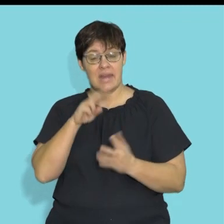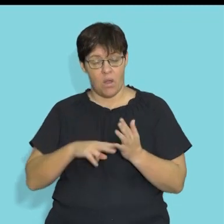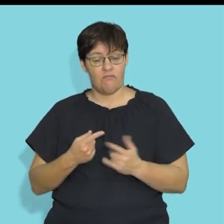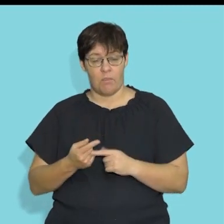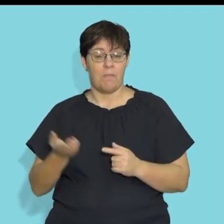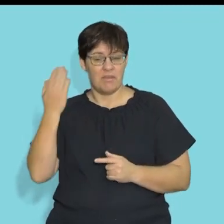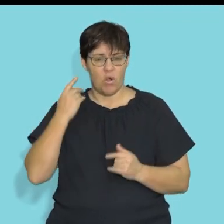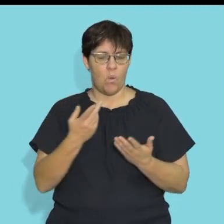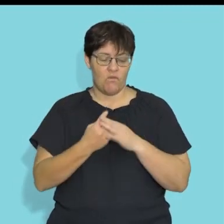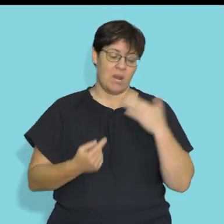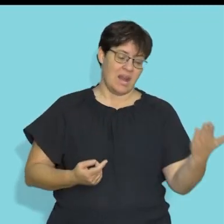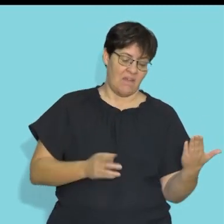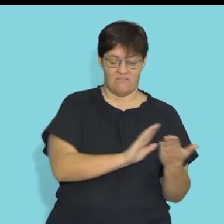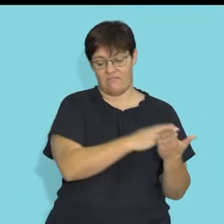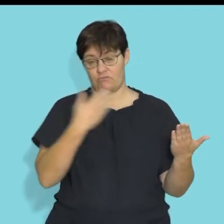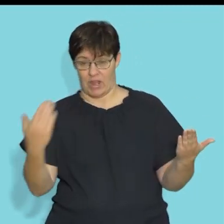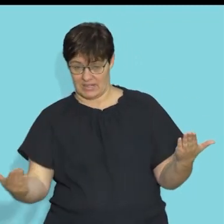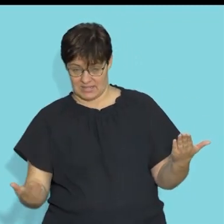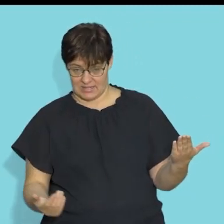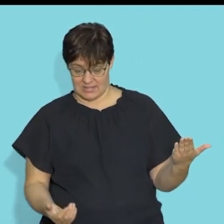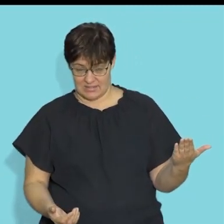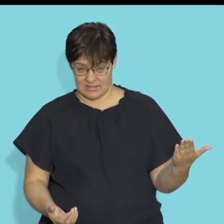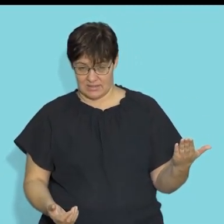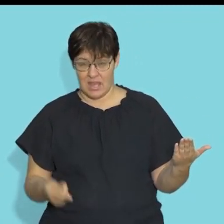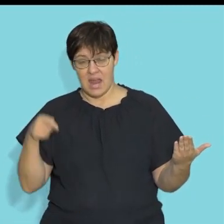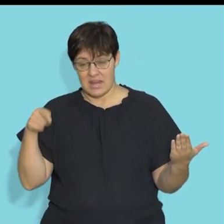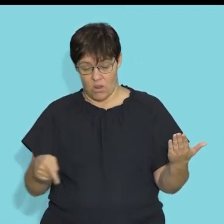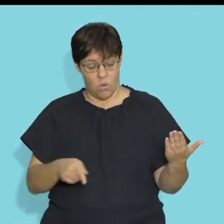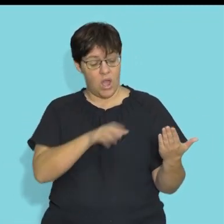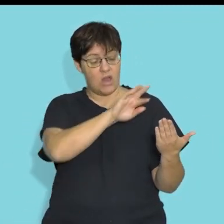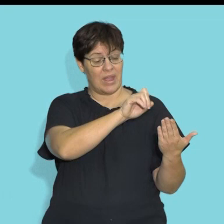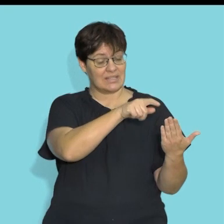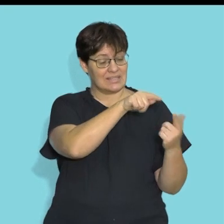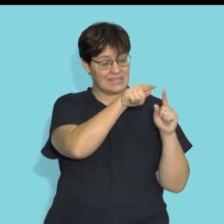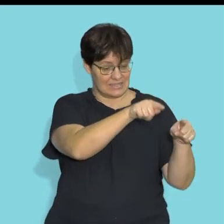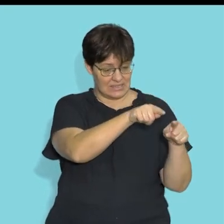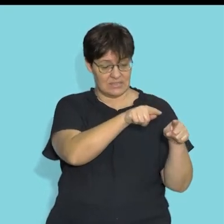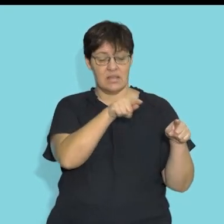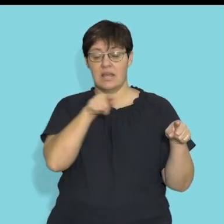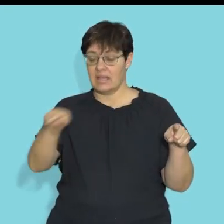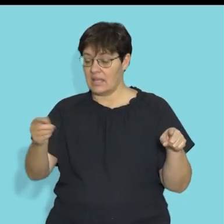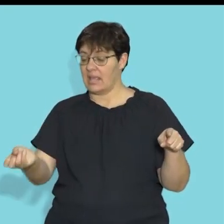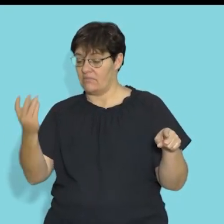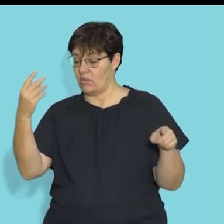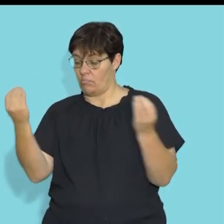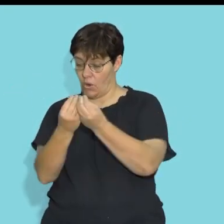from right to left. This is now my reactant.